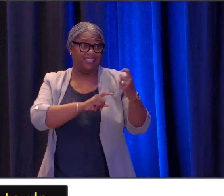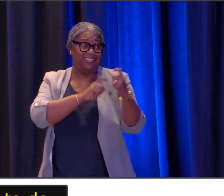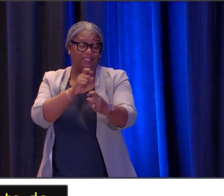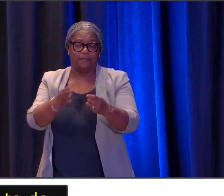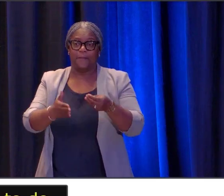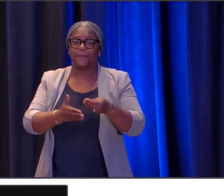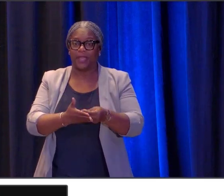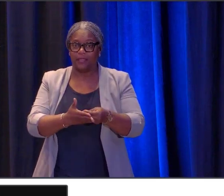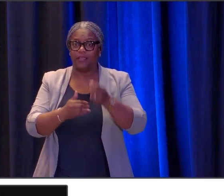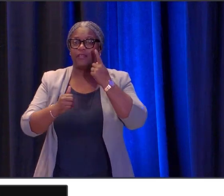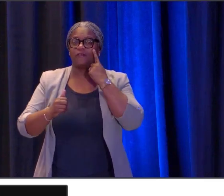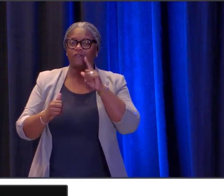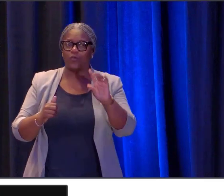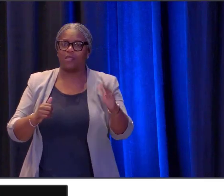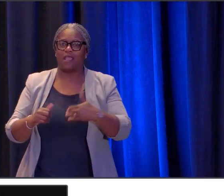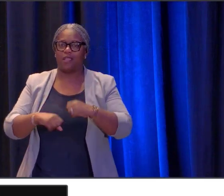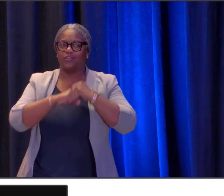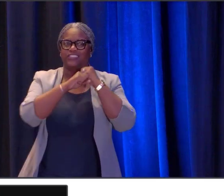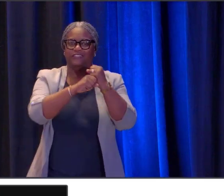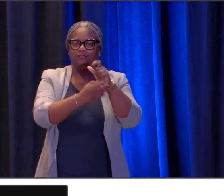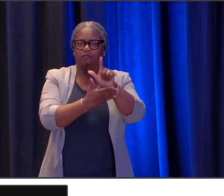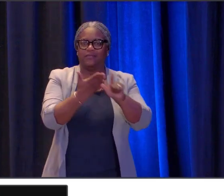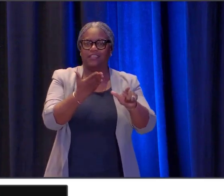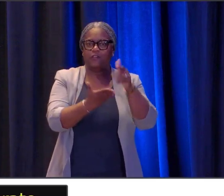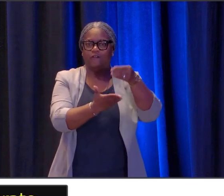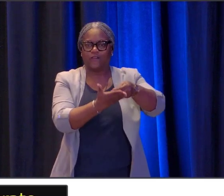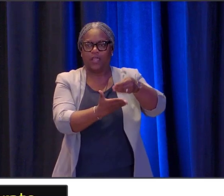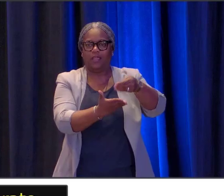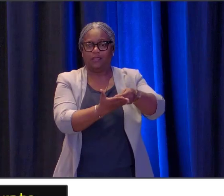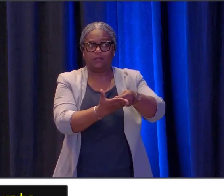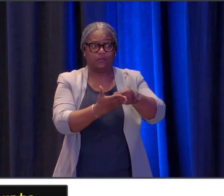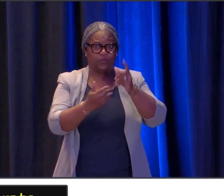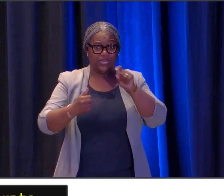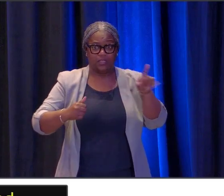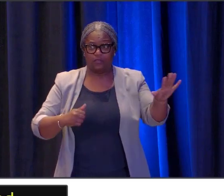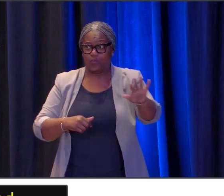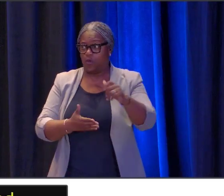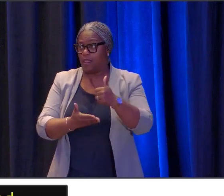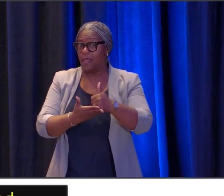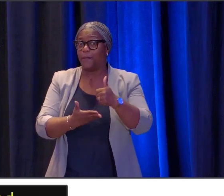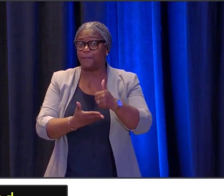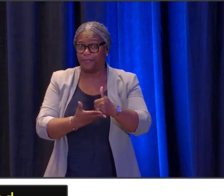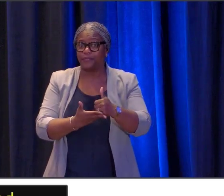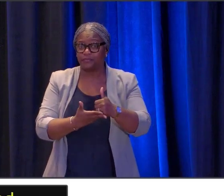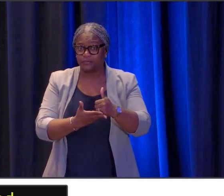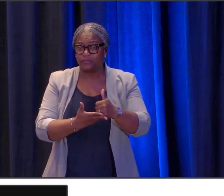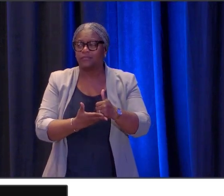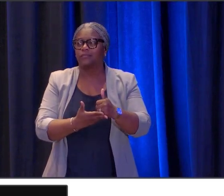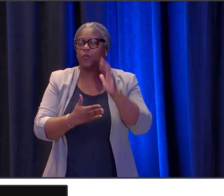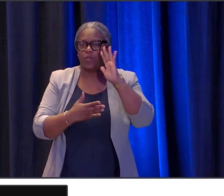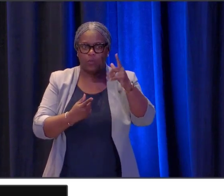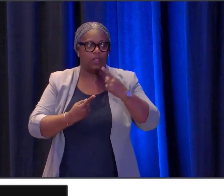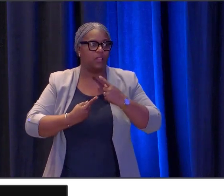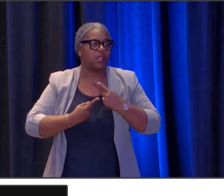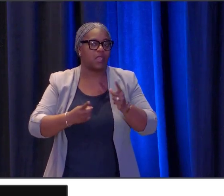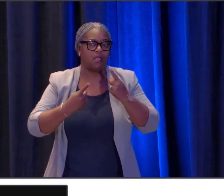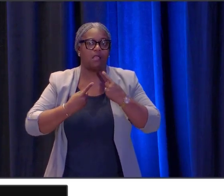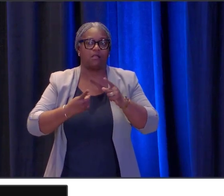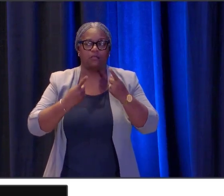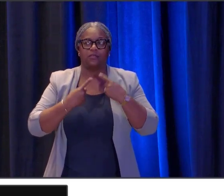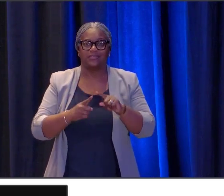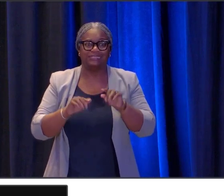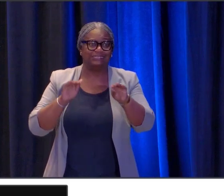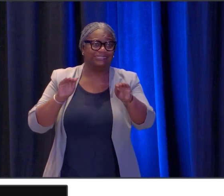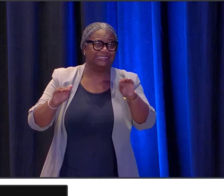fund, but we need your help. We need your help. So just listen for those announcements as they come out. Jason is